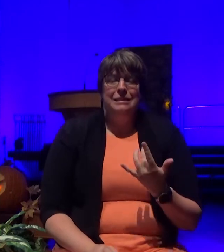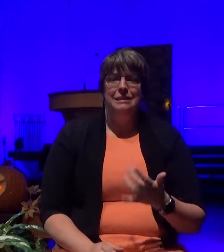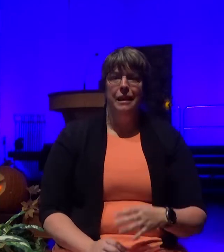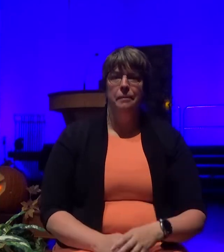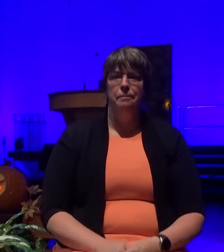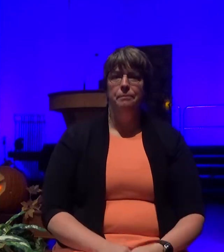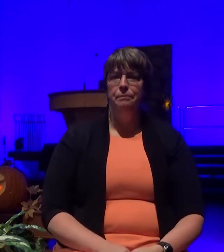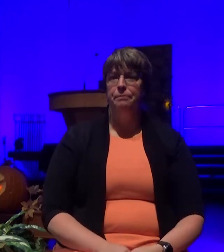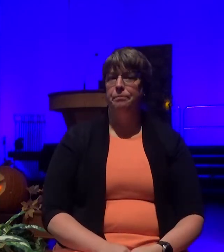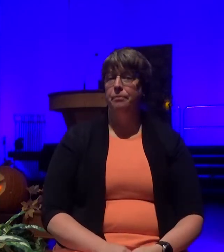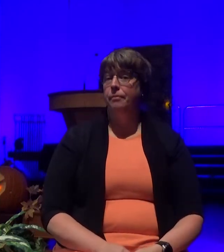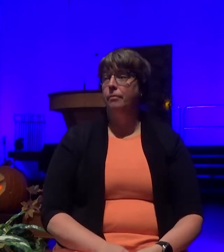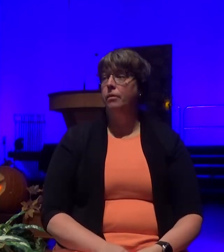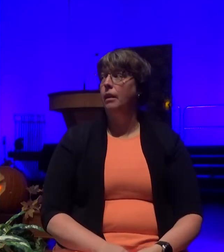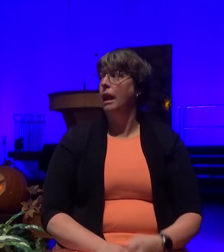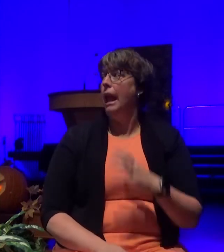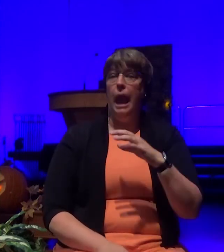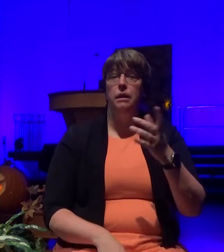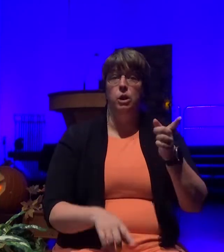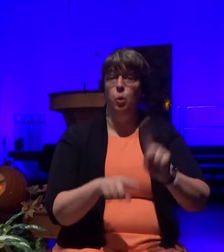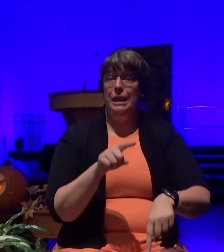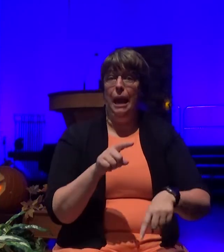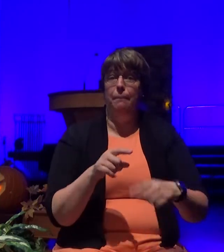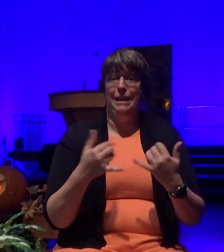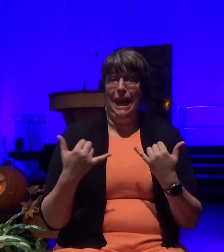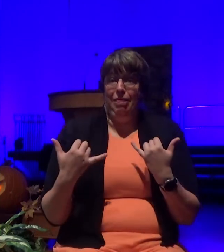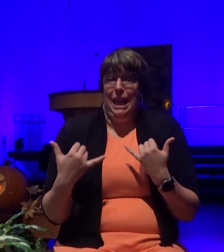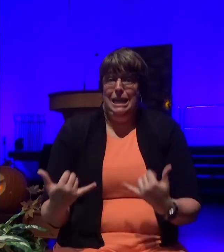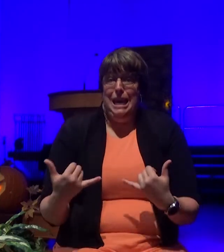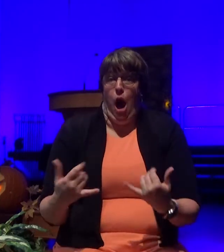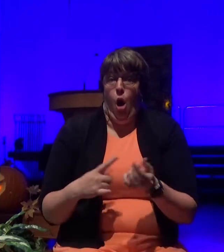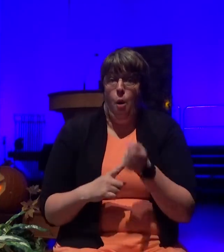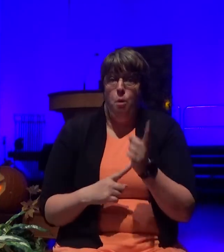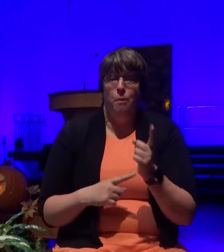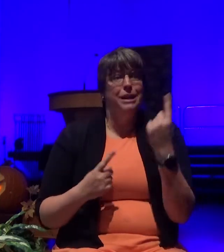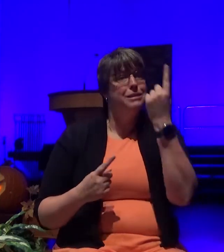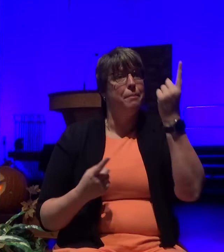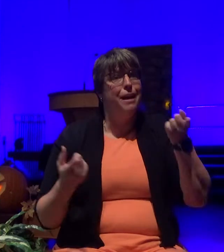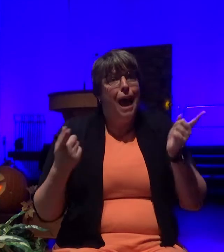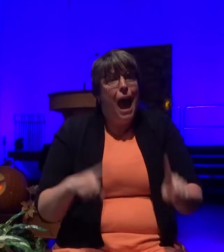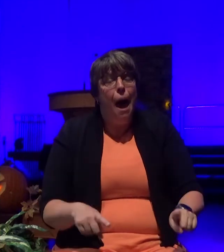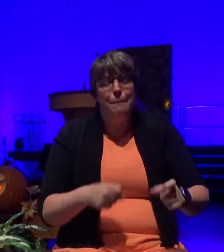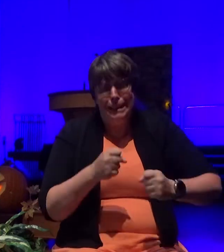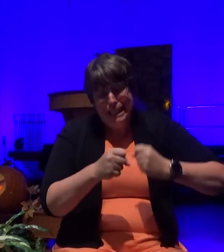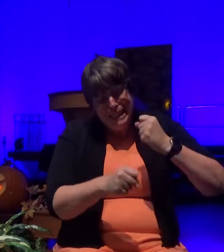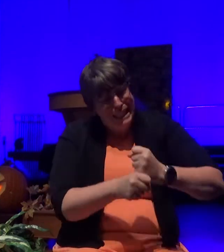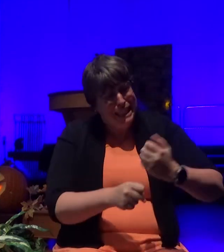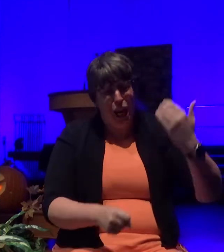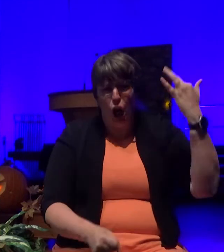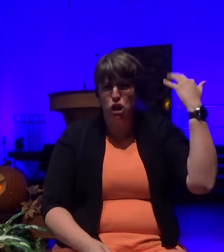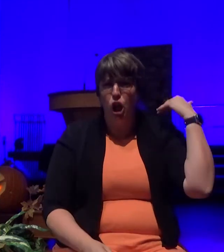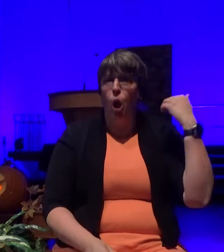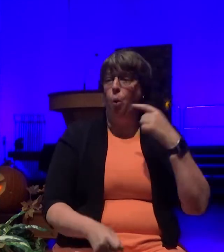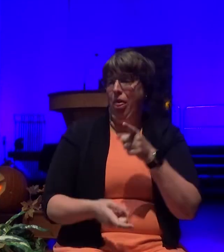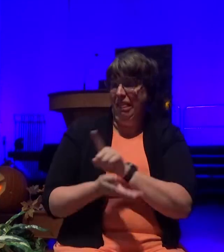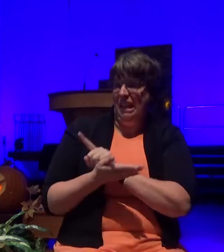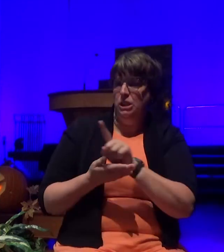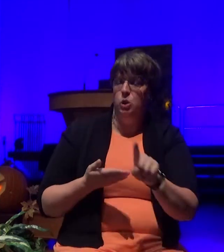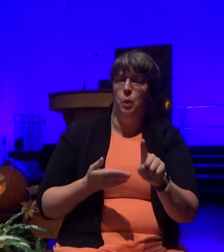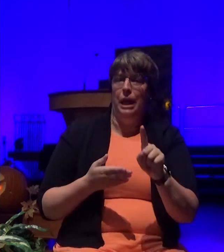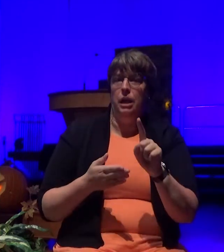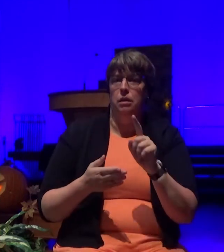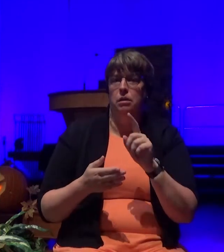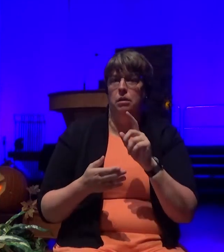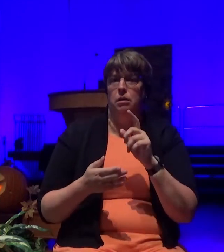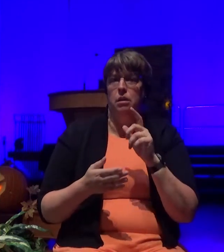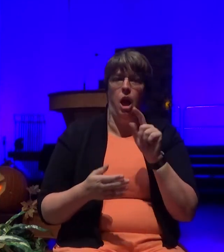cannot be in the now moment. It could be something that happened years ago. This week, our music director, Tom Litch, sent a video